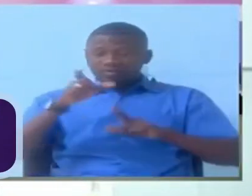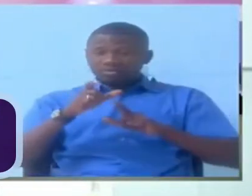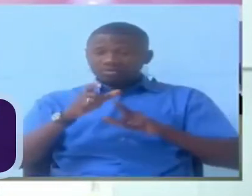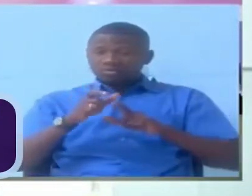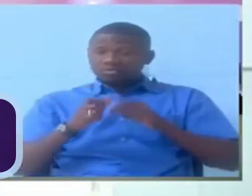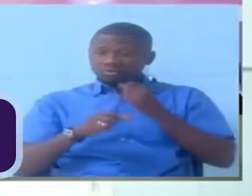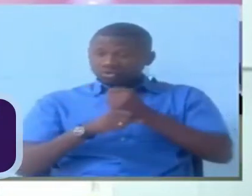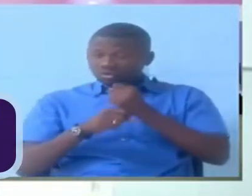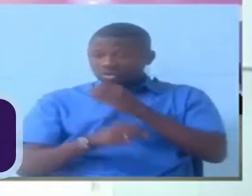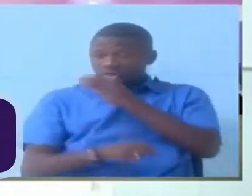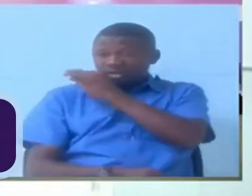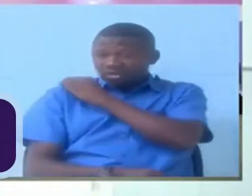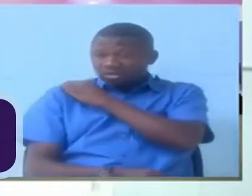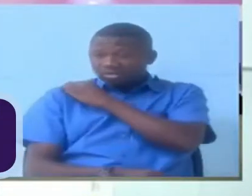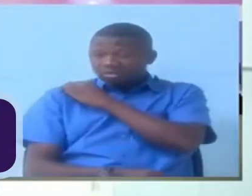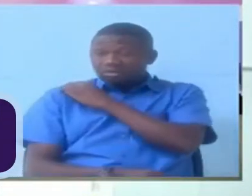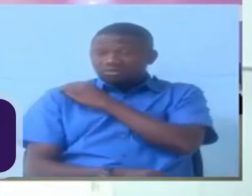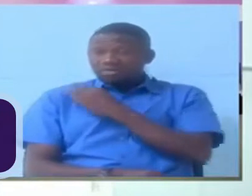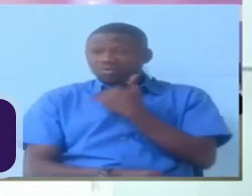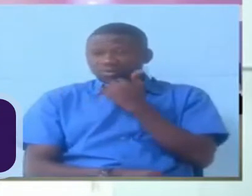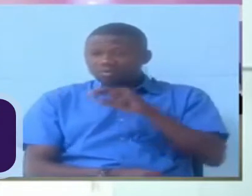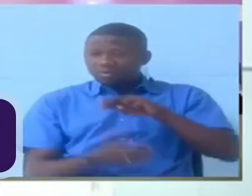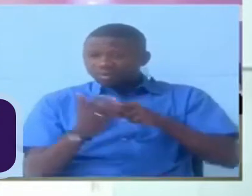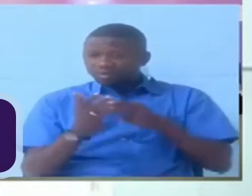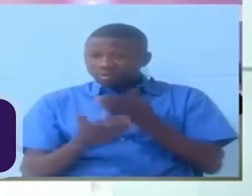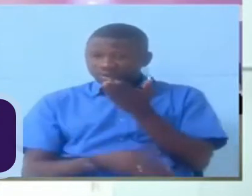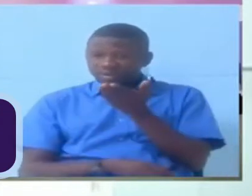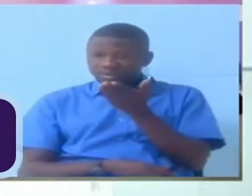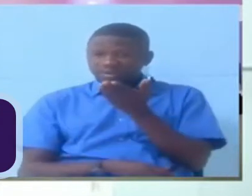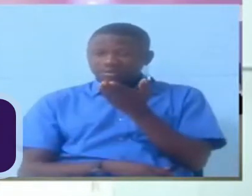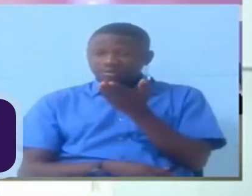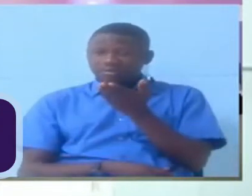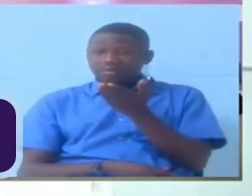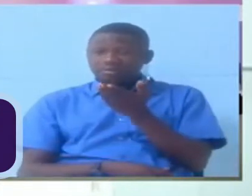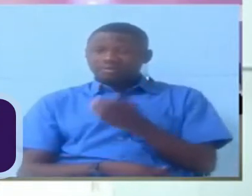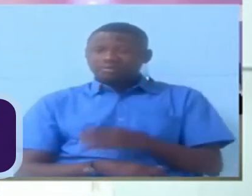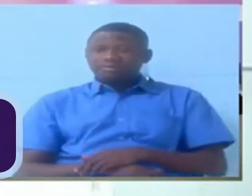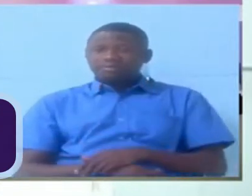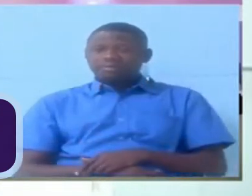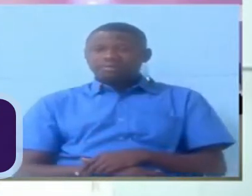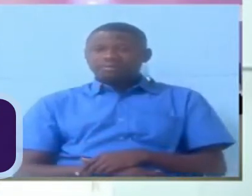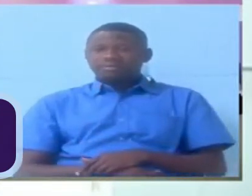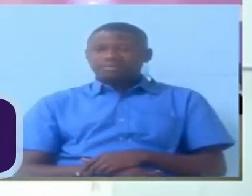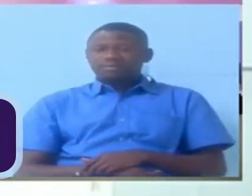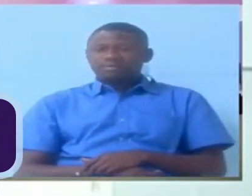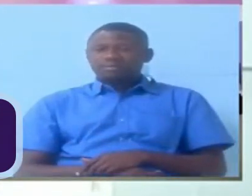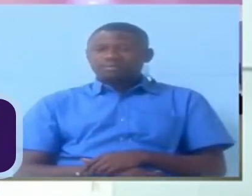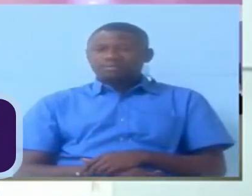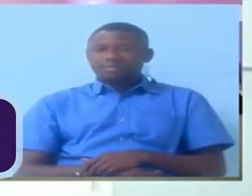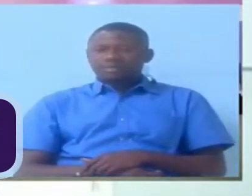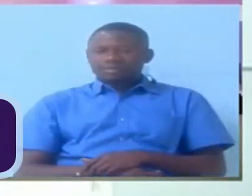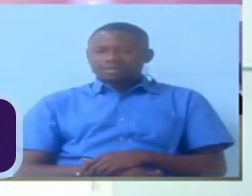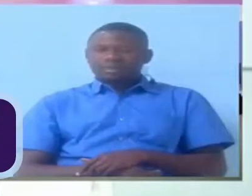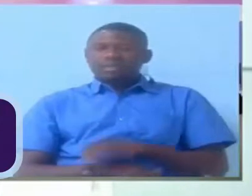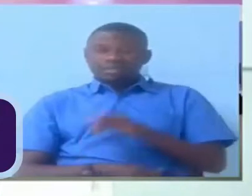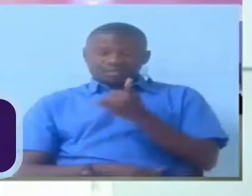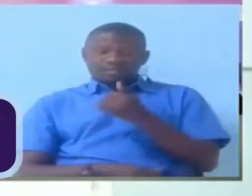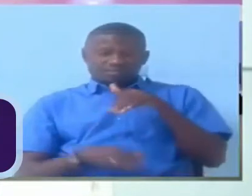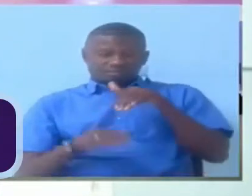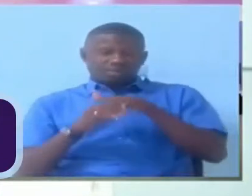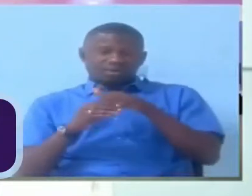Who has the potentials to become officers. Meni alonko e ila kuo ila duo kuo ya itandi kuo isi keno le nyaton kolti